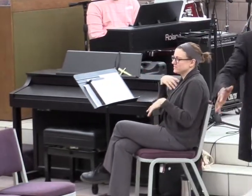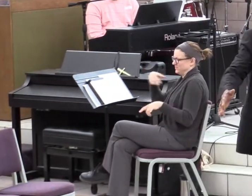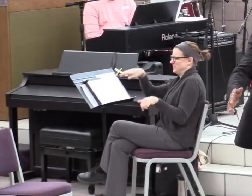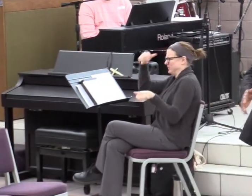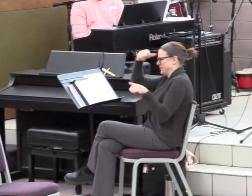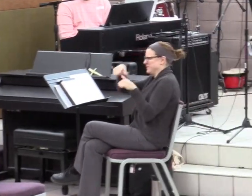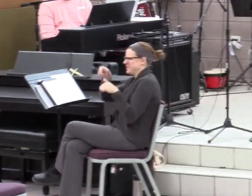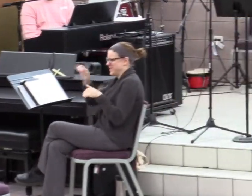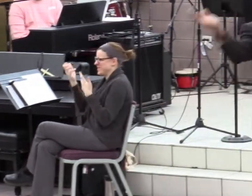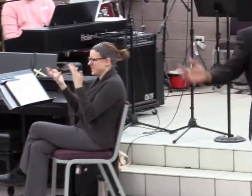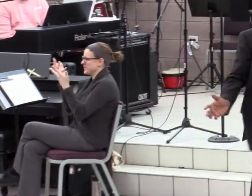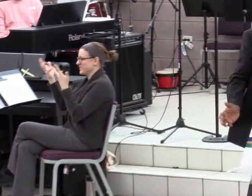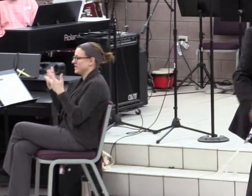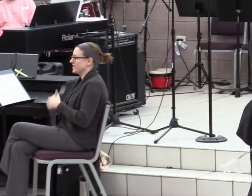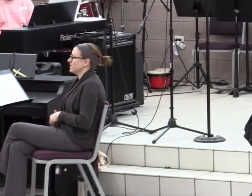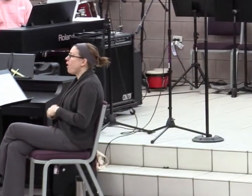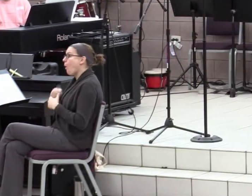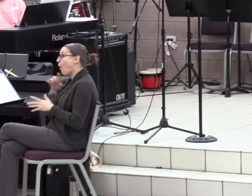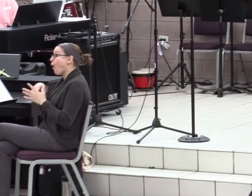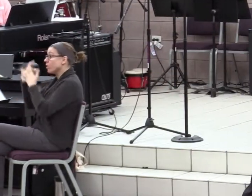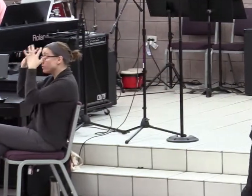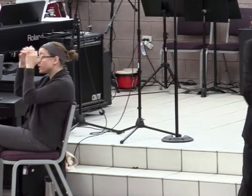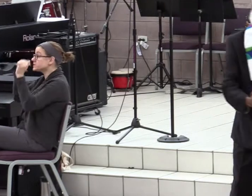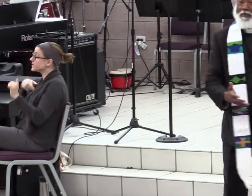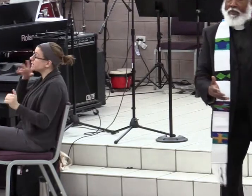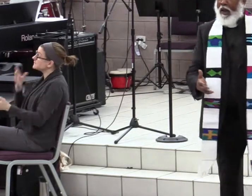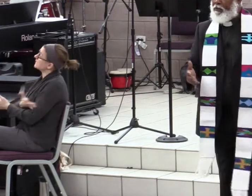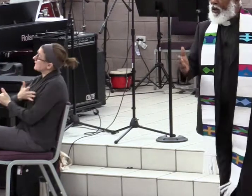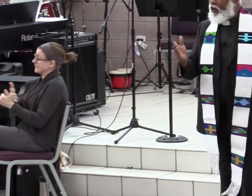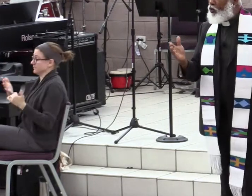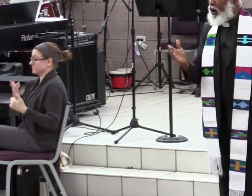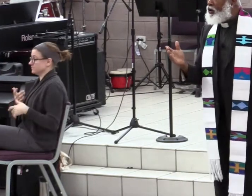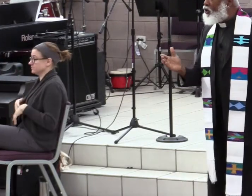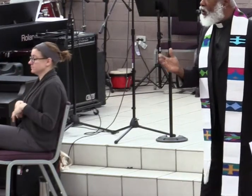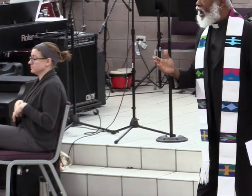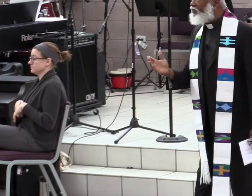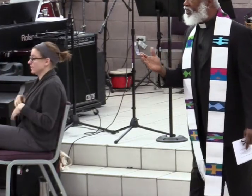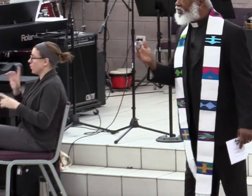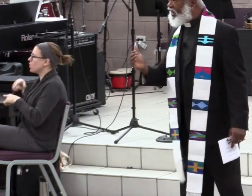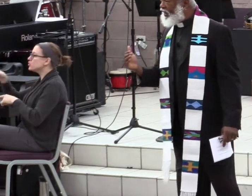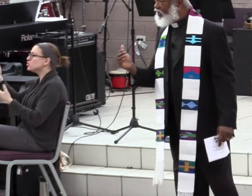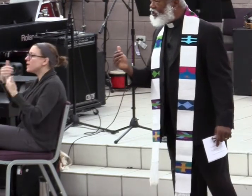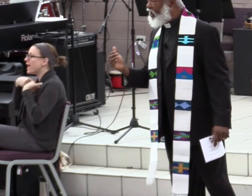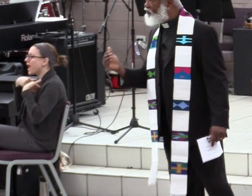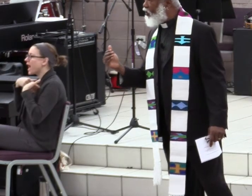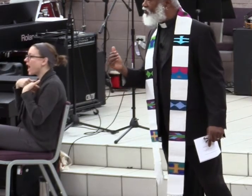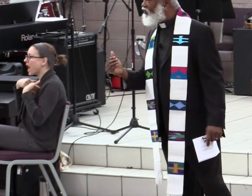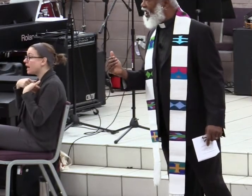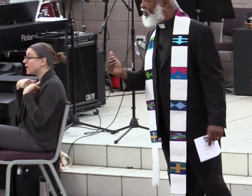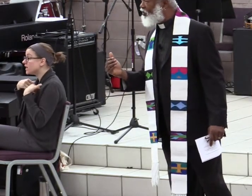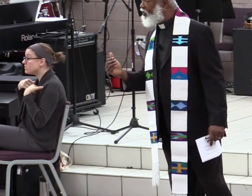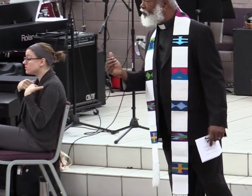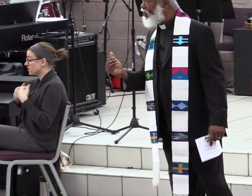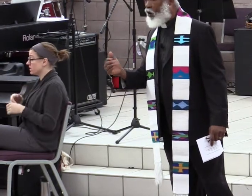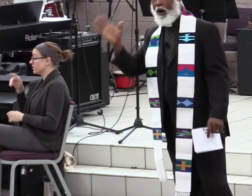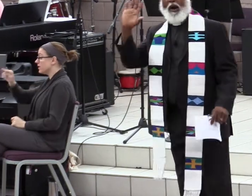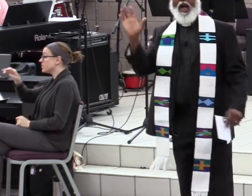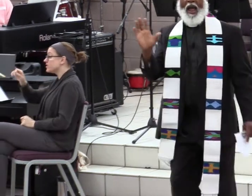the idea. Be able to sing all the presidents to a tune. When you have the tenets of your